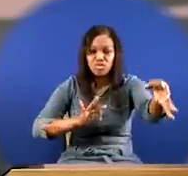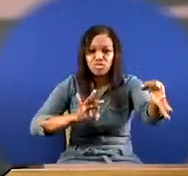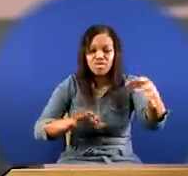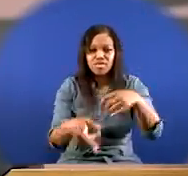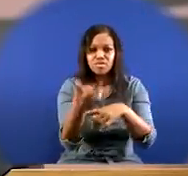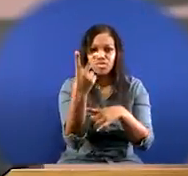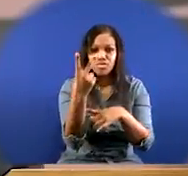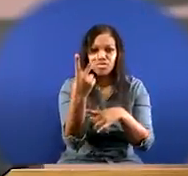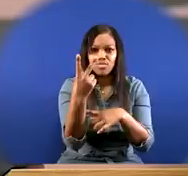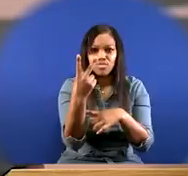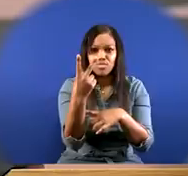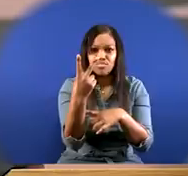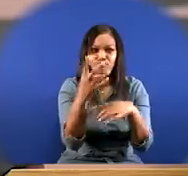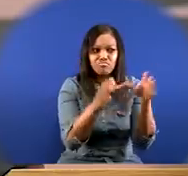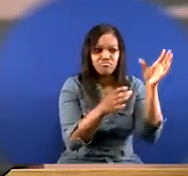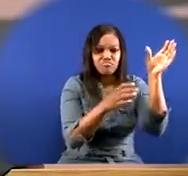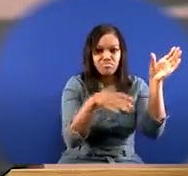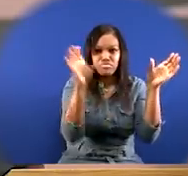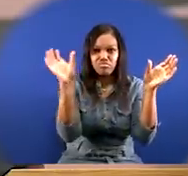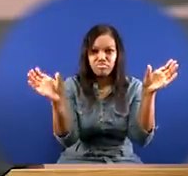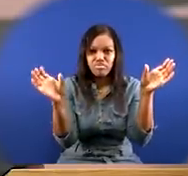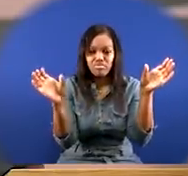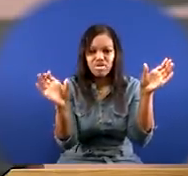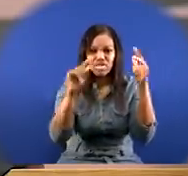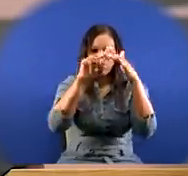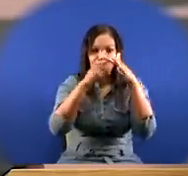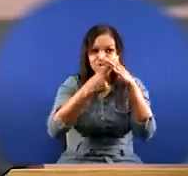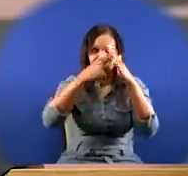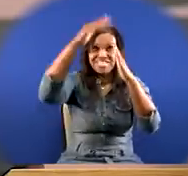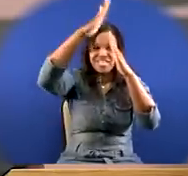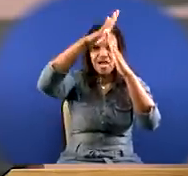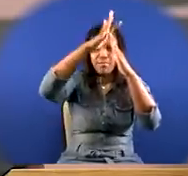two from the top to the bottom,